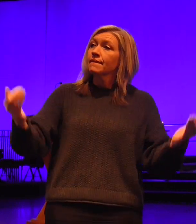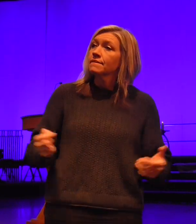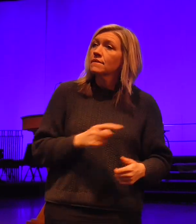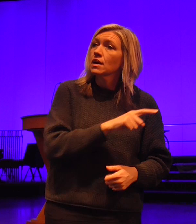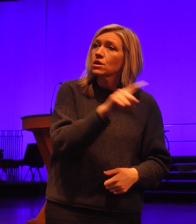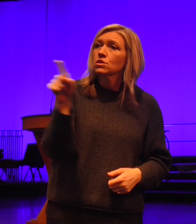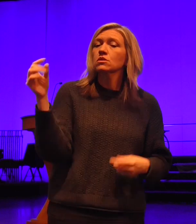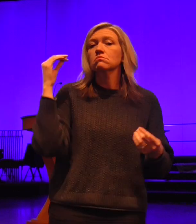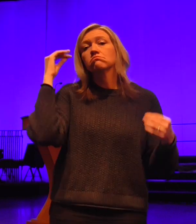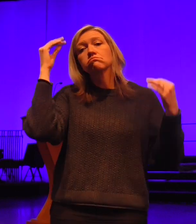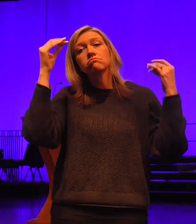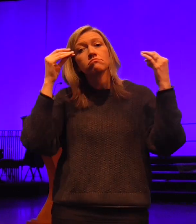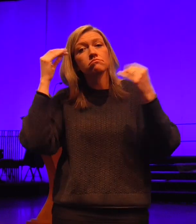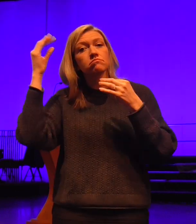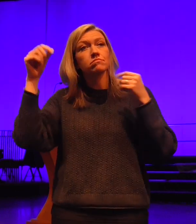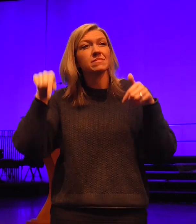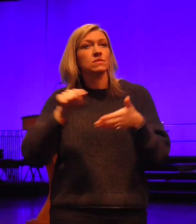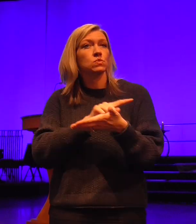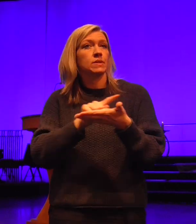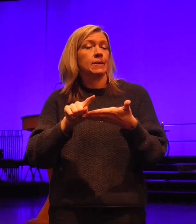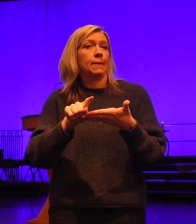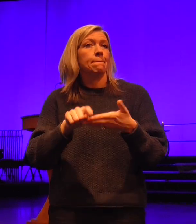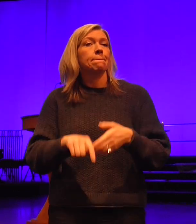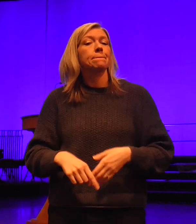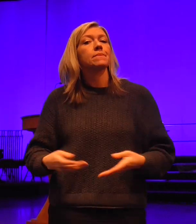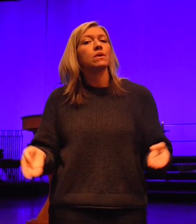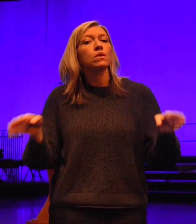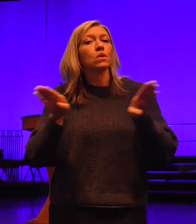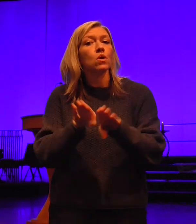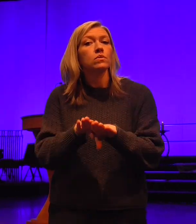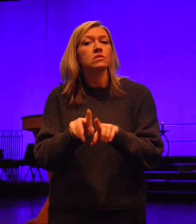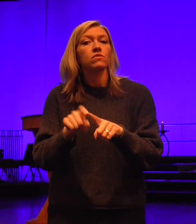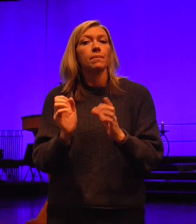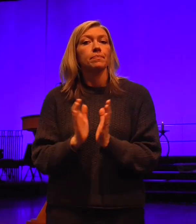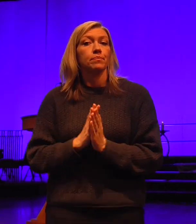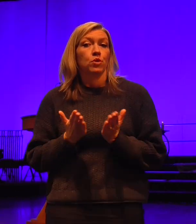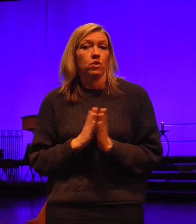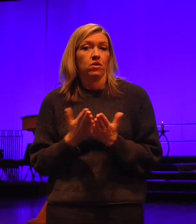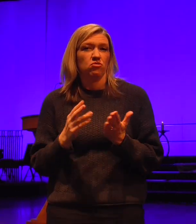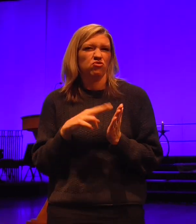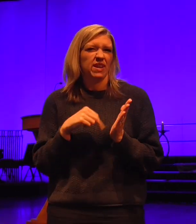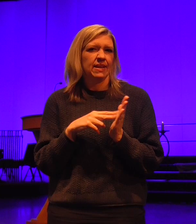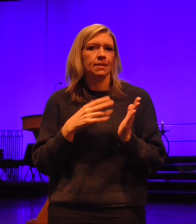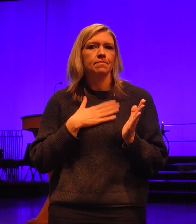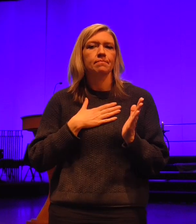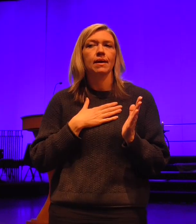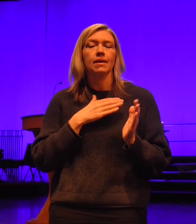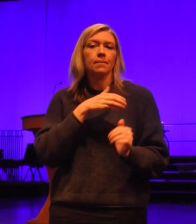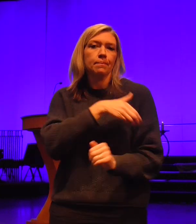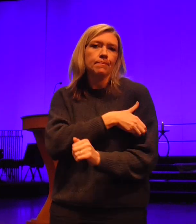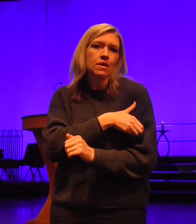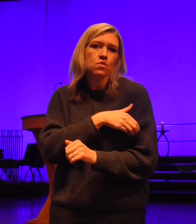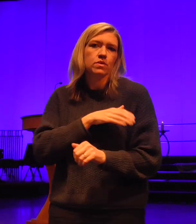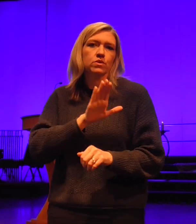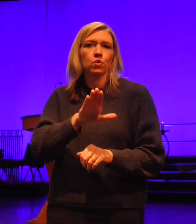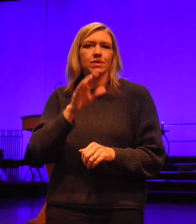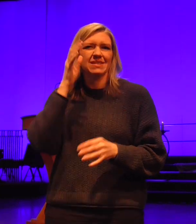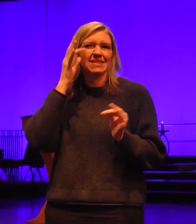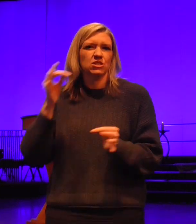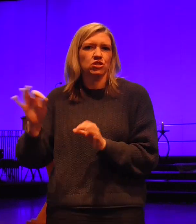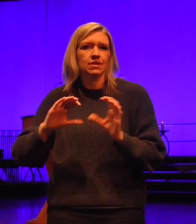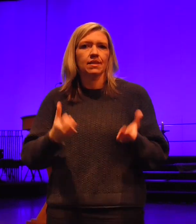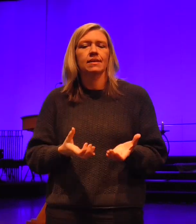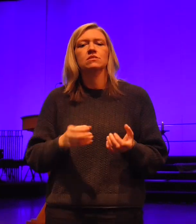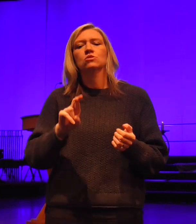this week ahead. I'd like to close from the book that we're reading in my Powering Your Decisions class by Raymond